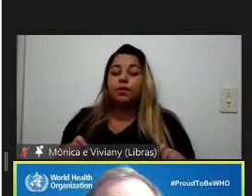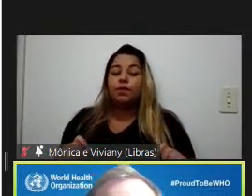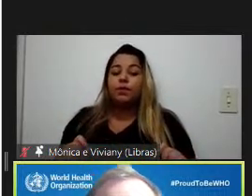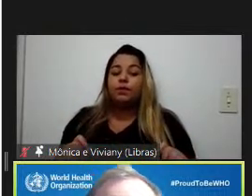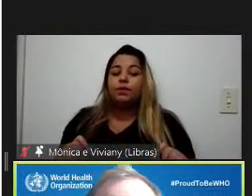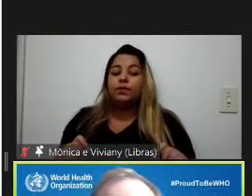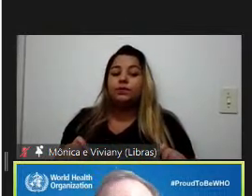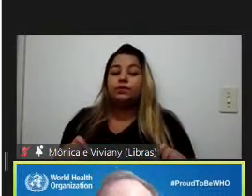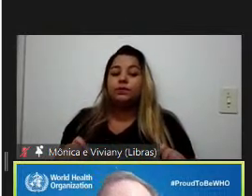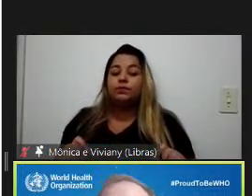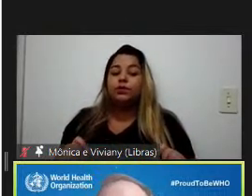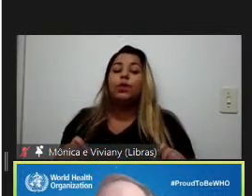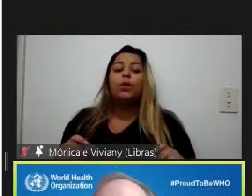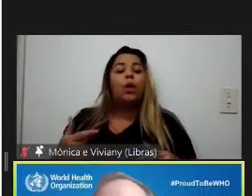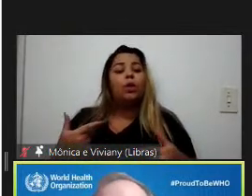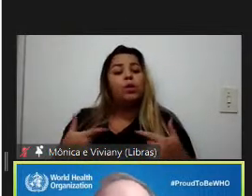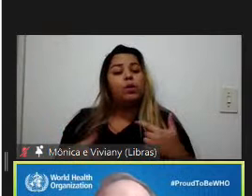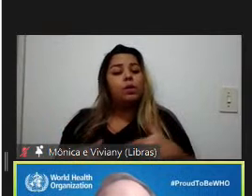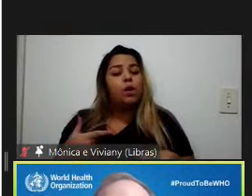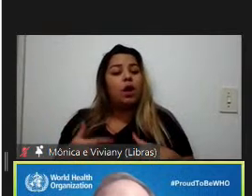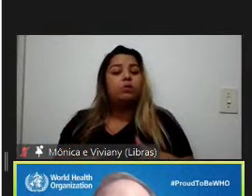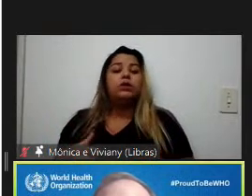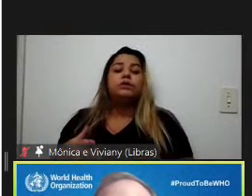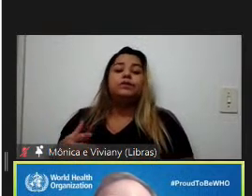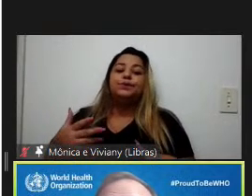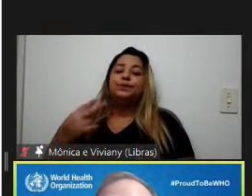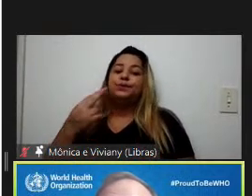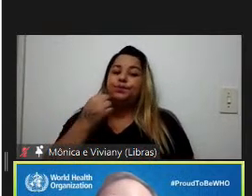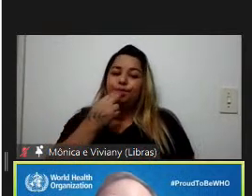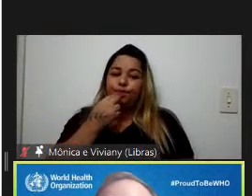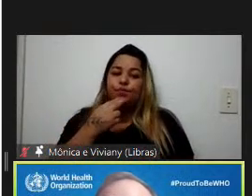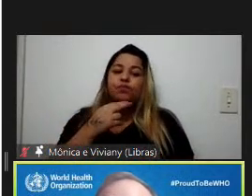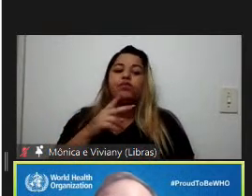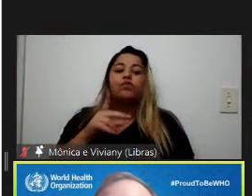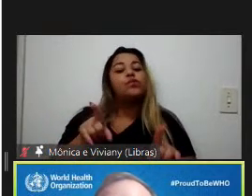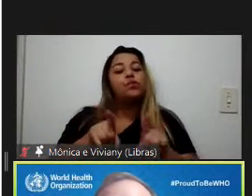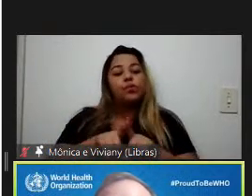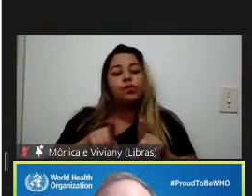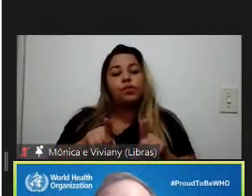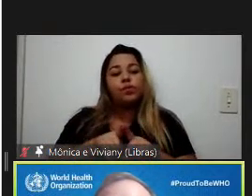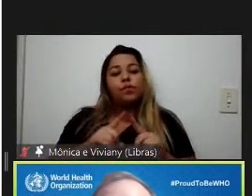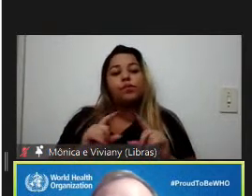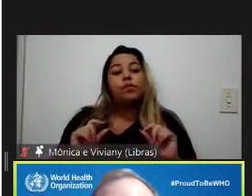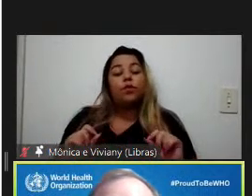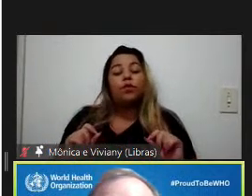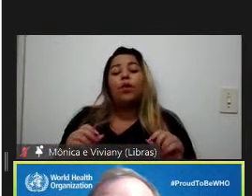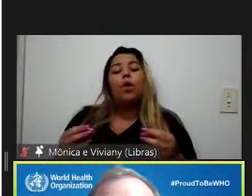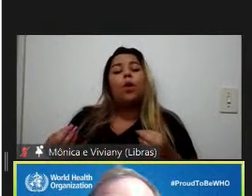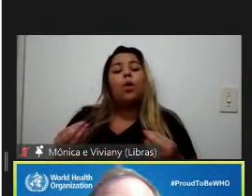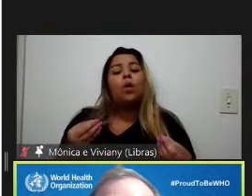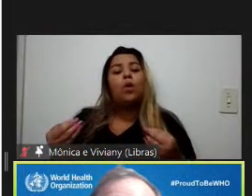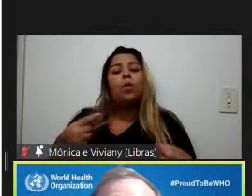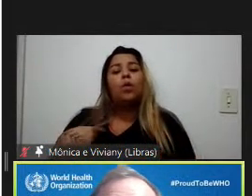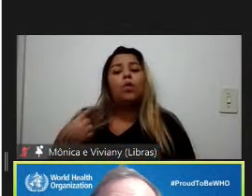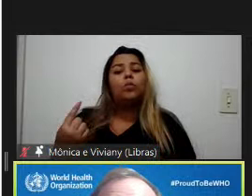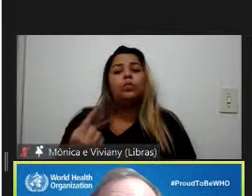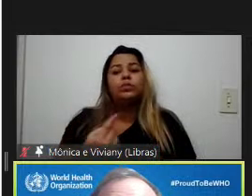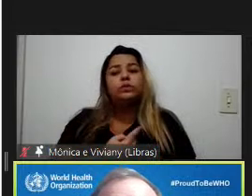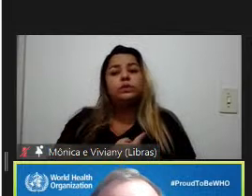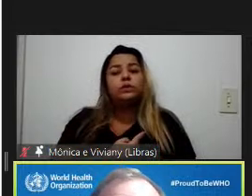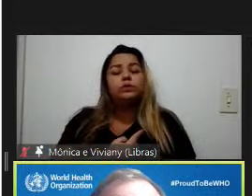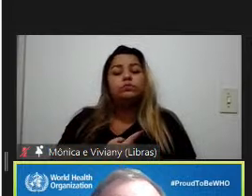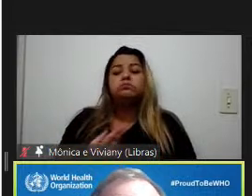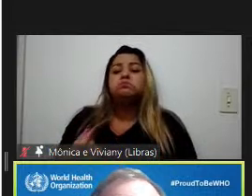for universal health coverage. How can we have universal health coverage without nutrition services?